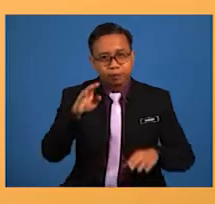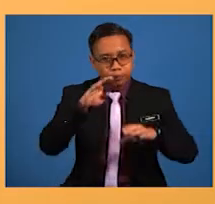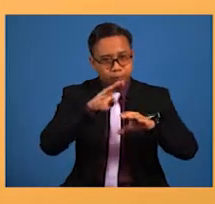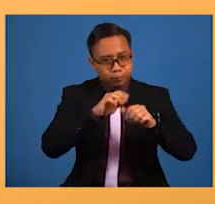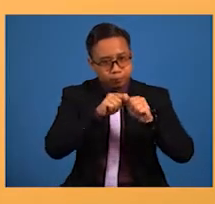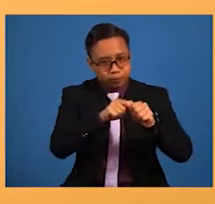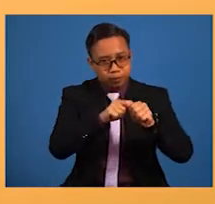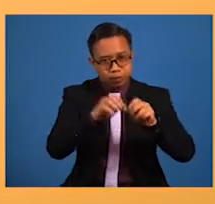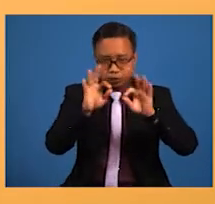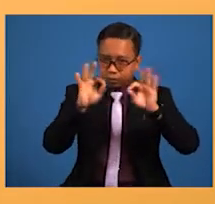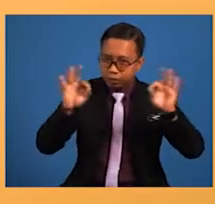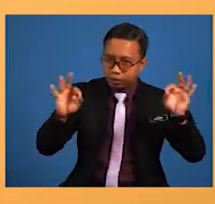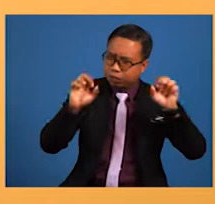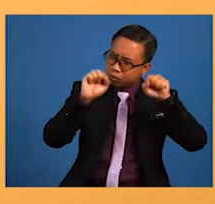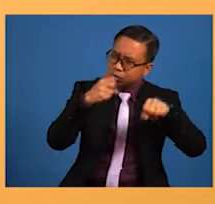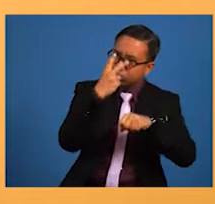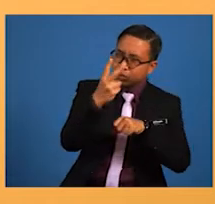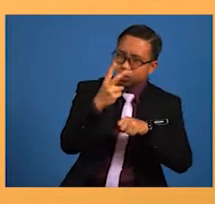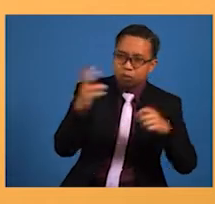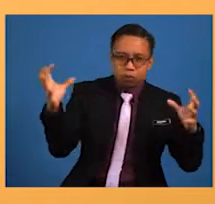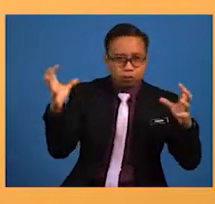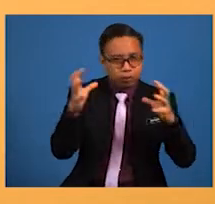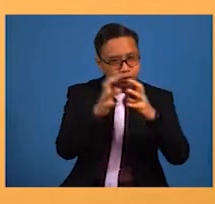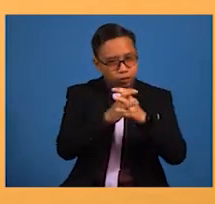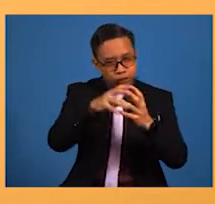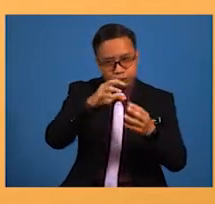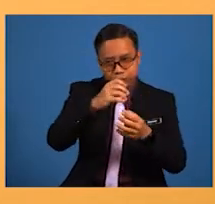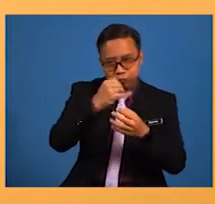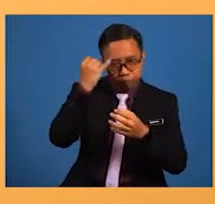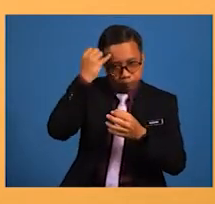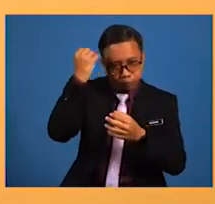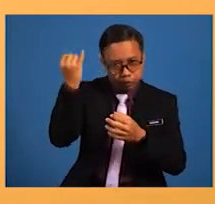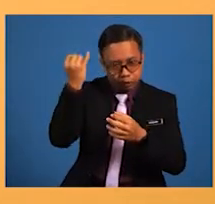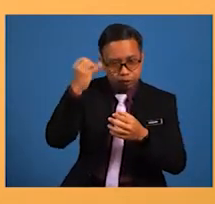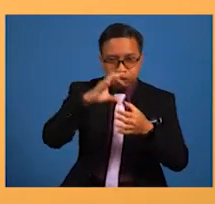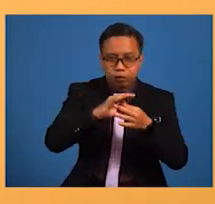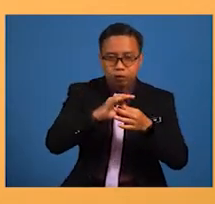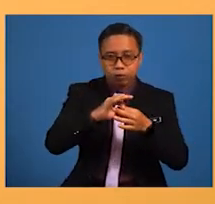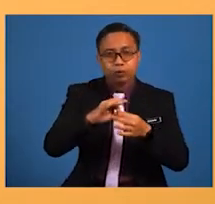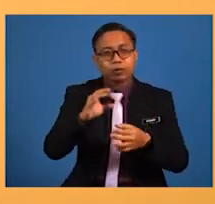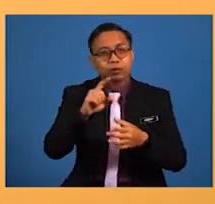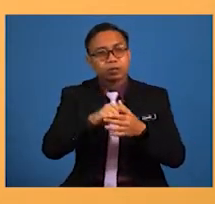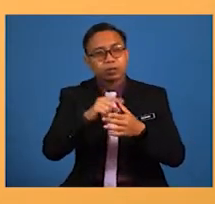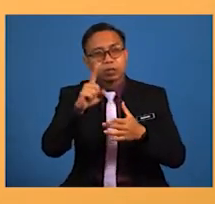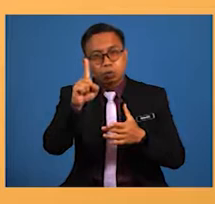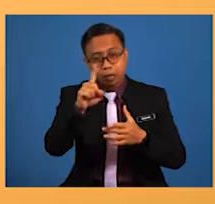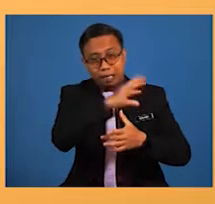Based on this sentence, can you see the combination of information from Figure 1 and Table 1?